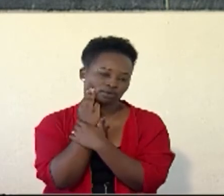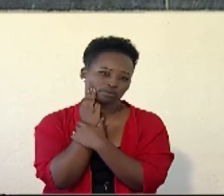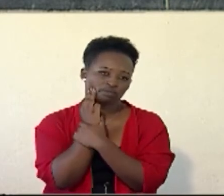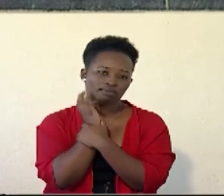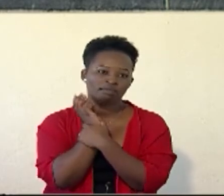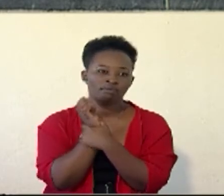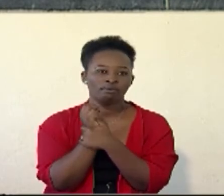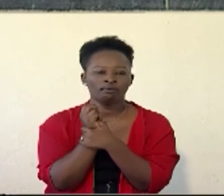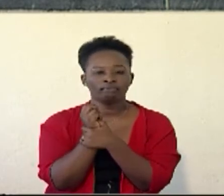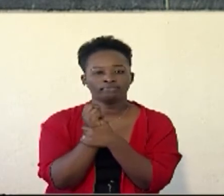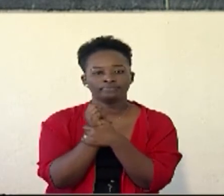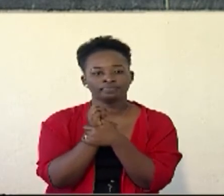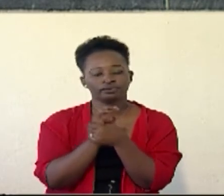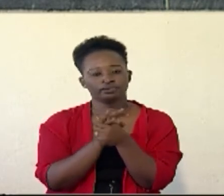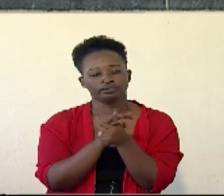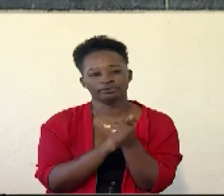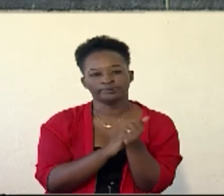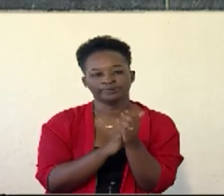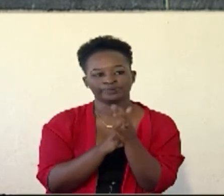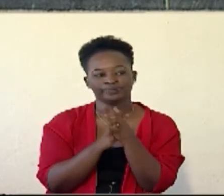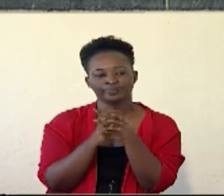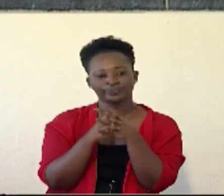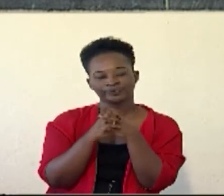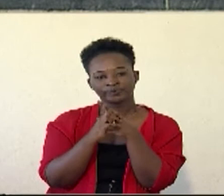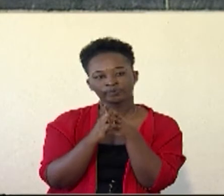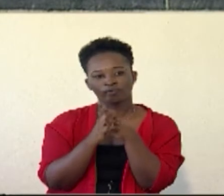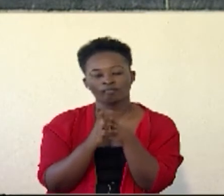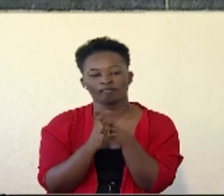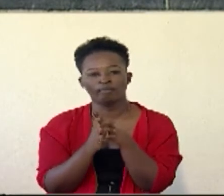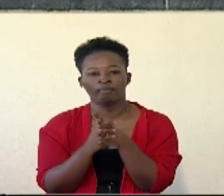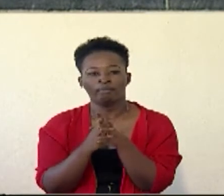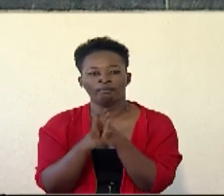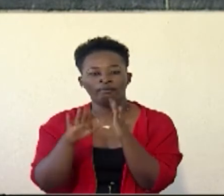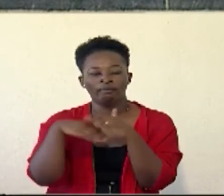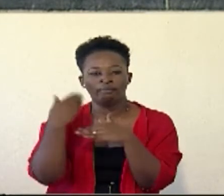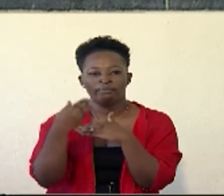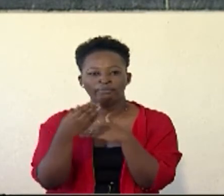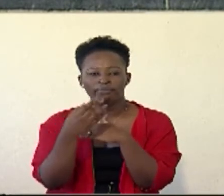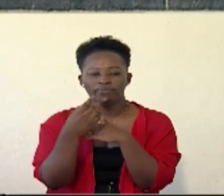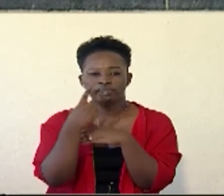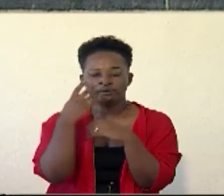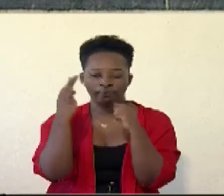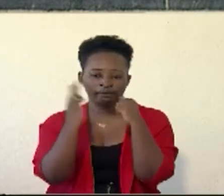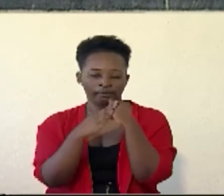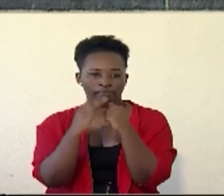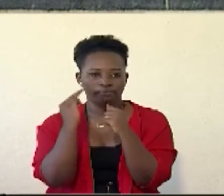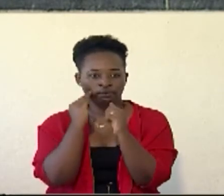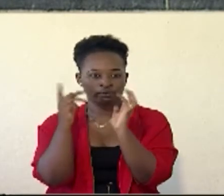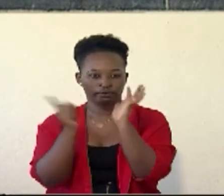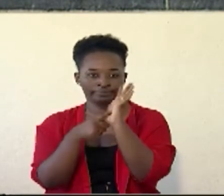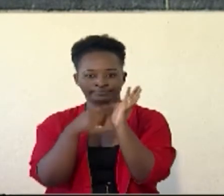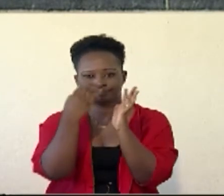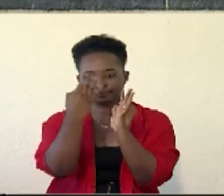million minus 200 million, it will give you 200 million. 8 million